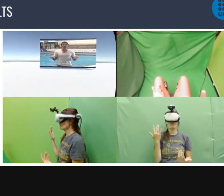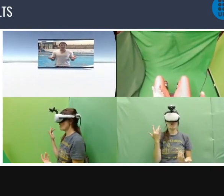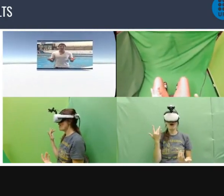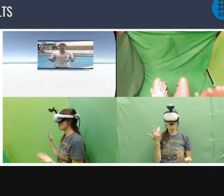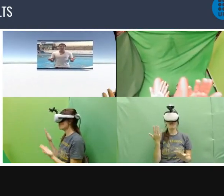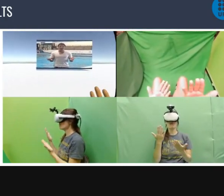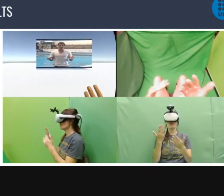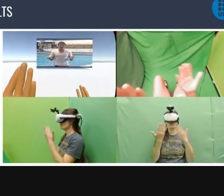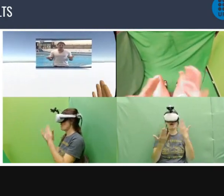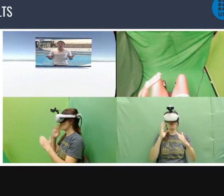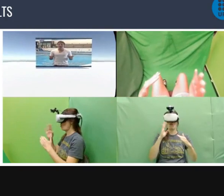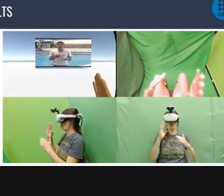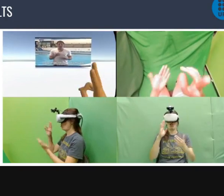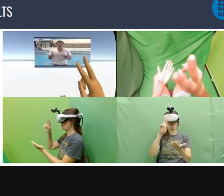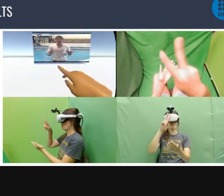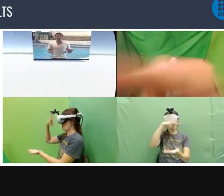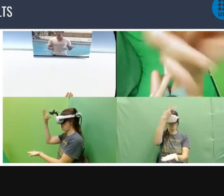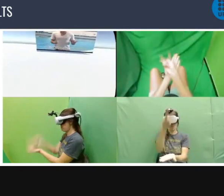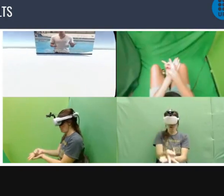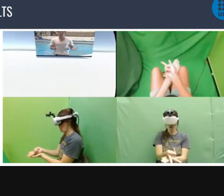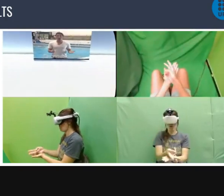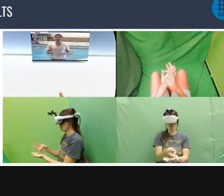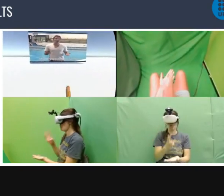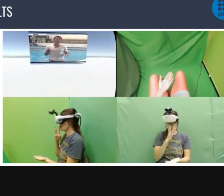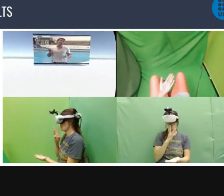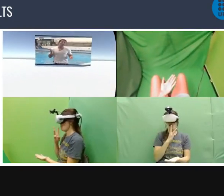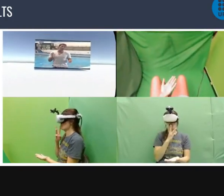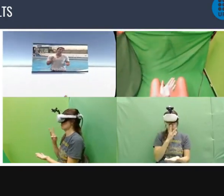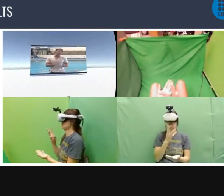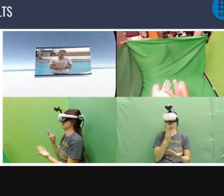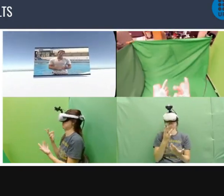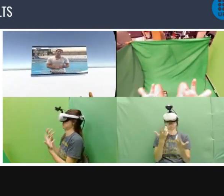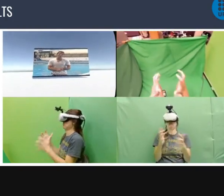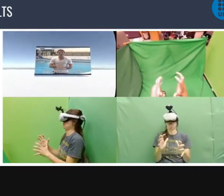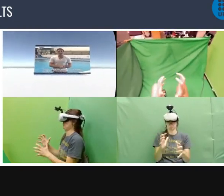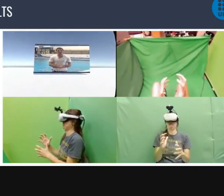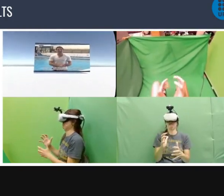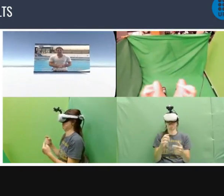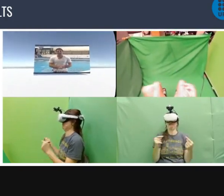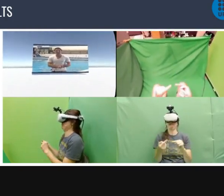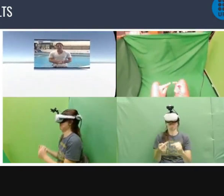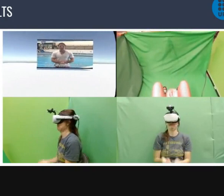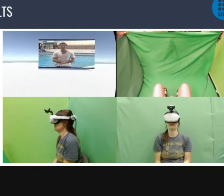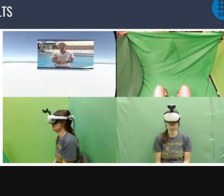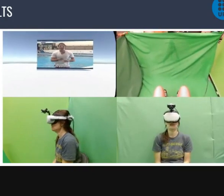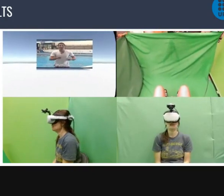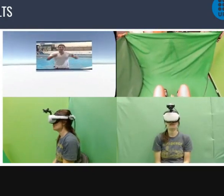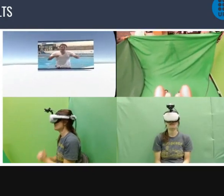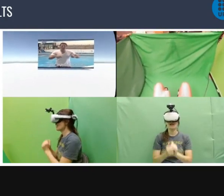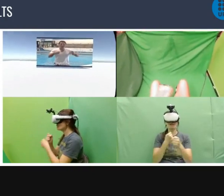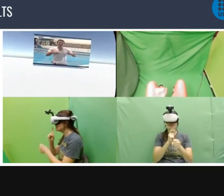And actually, it's recorded into these files with a bunch of numbers that I'm not showing you, but we have this information. So it's